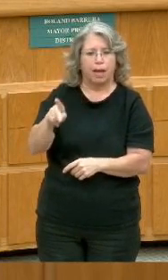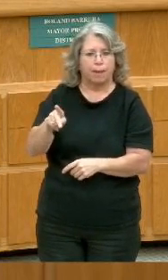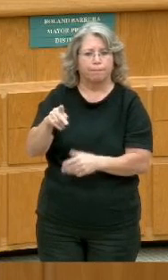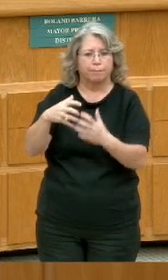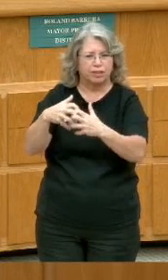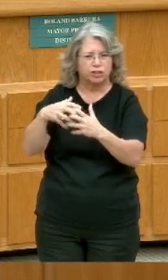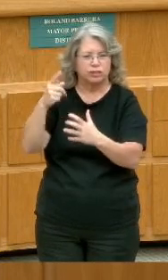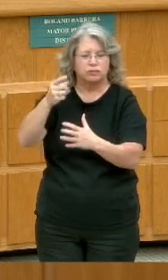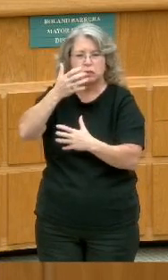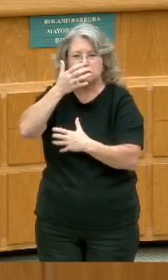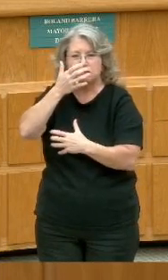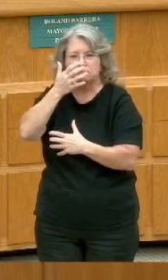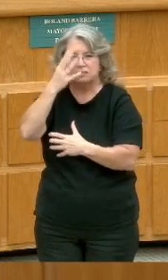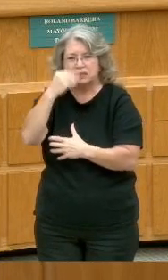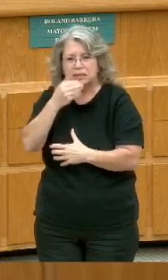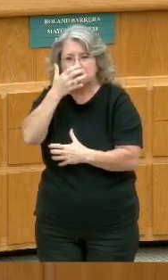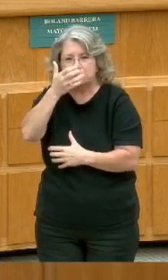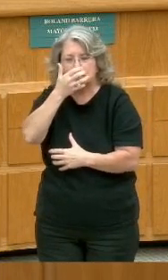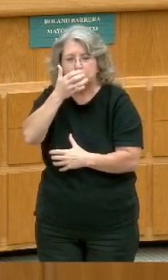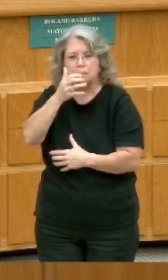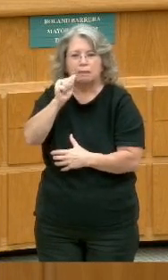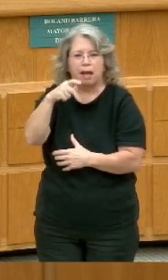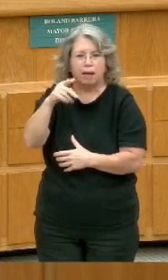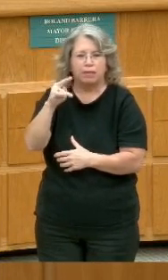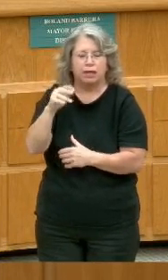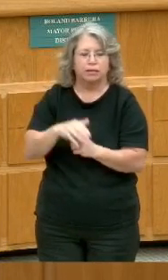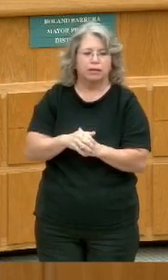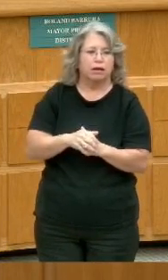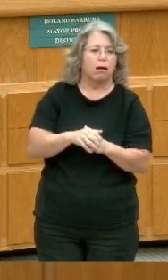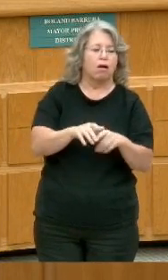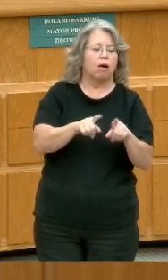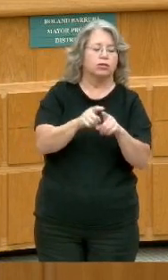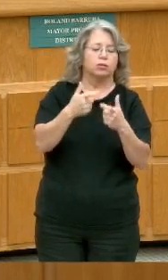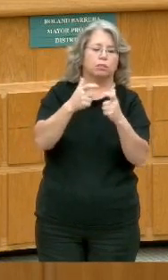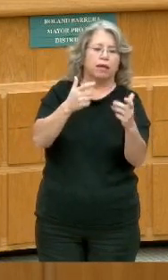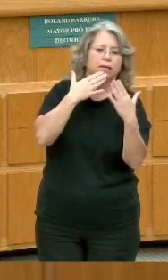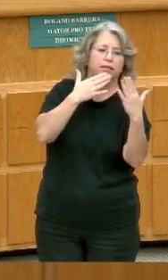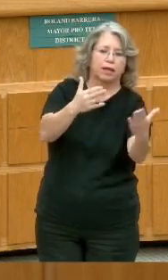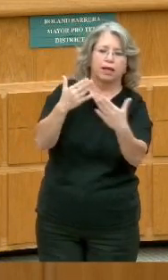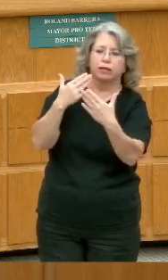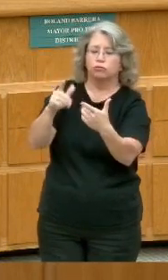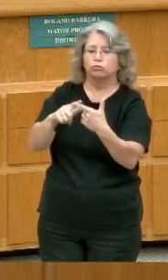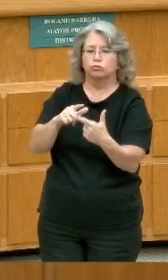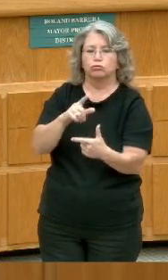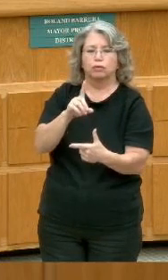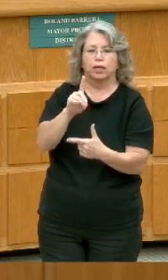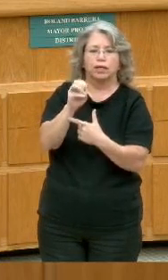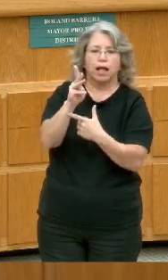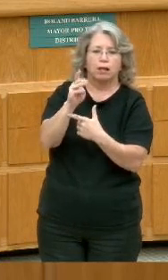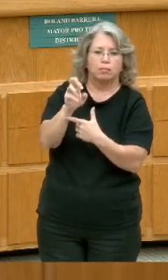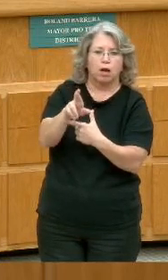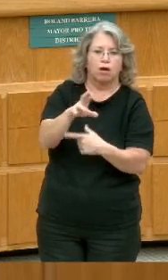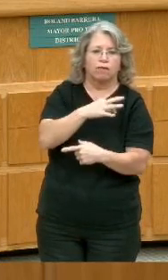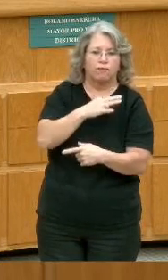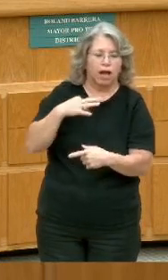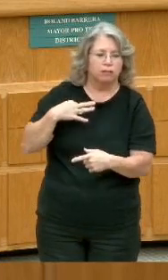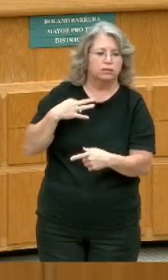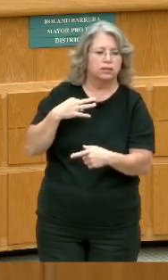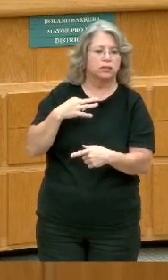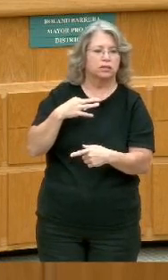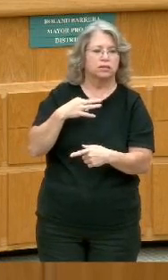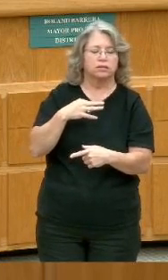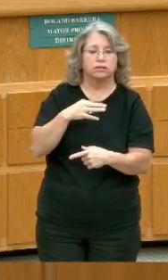were delivered. An equally big thank you to the Del Mar College faculty, the staff, and even the students to help to collect